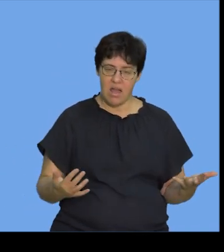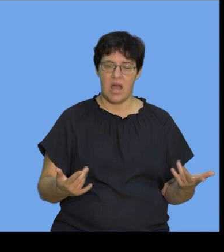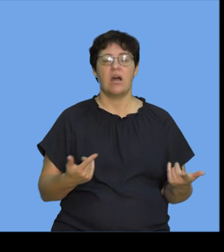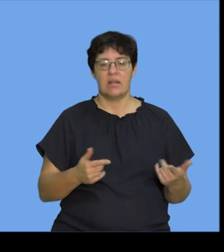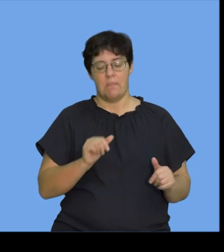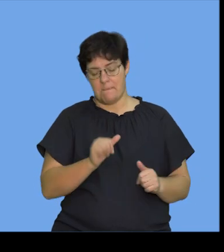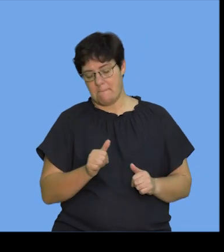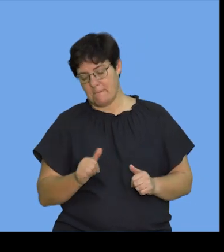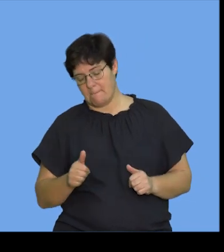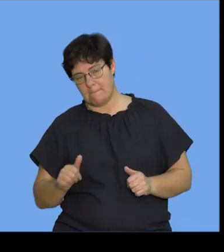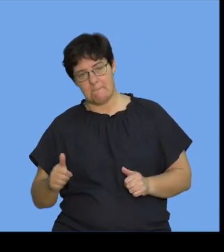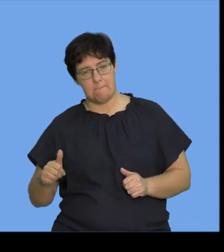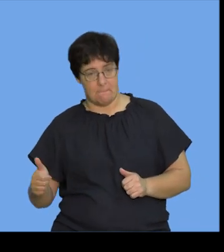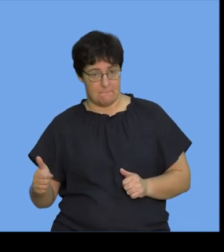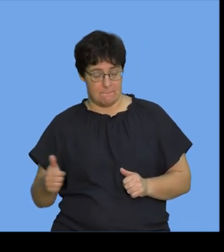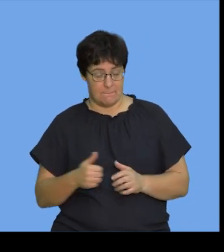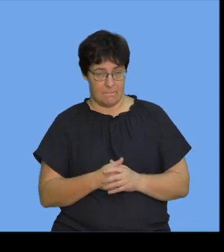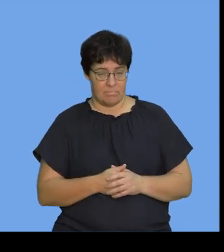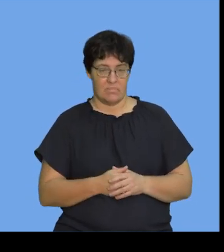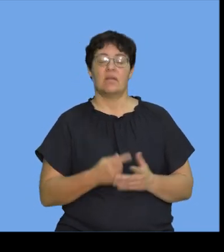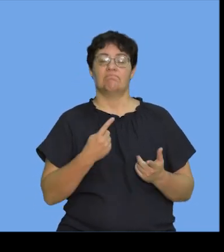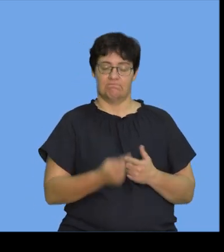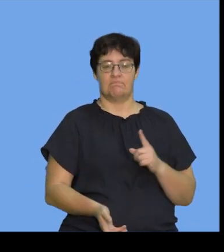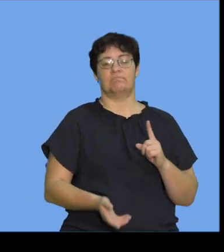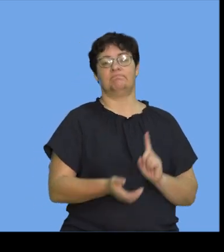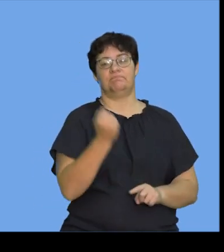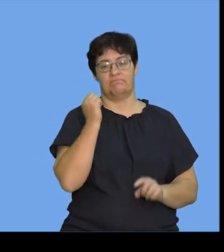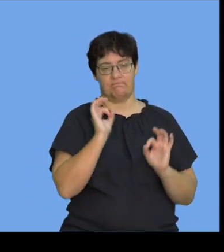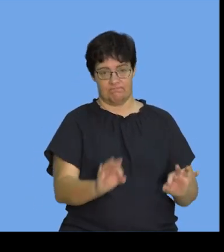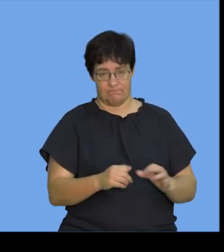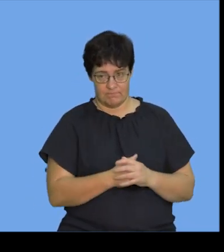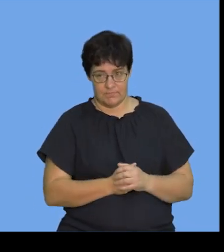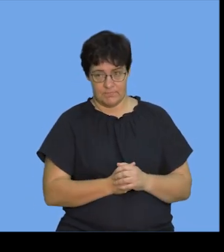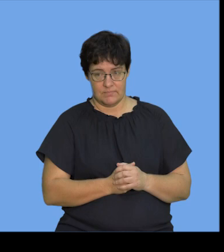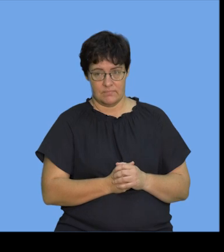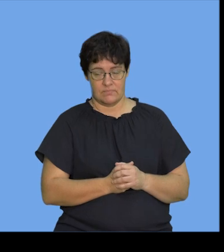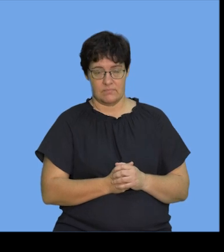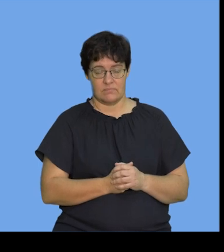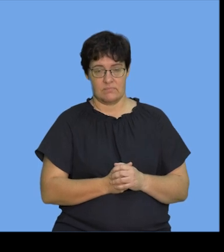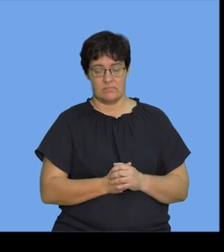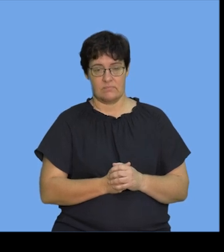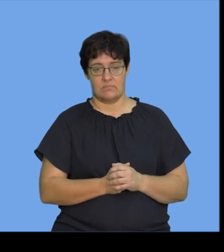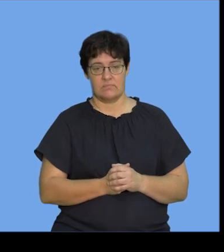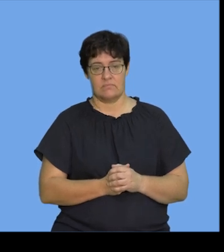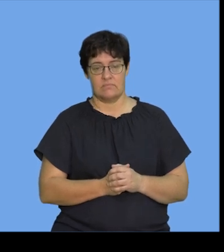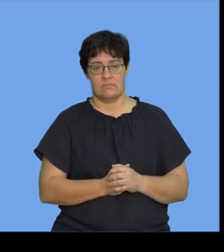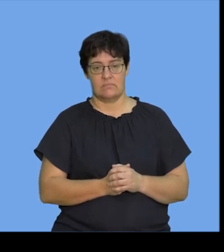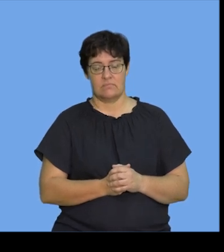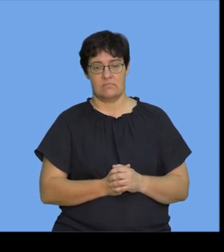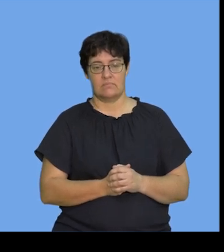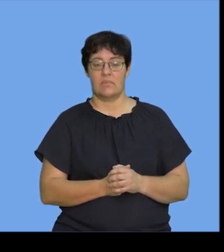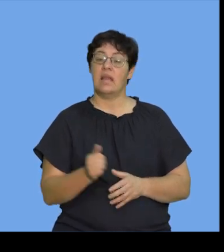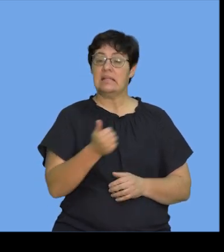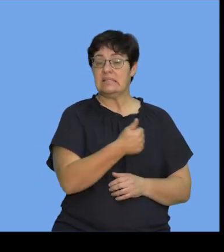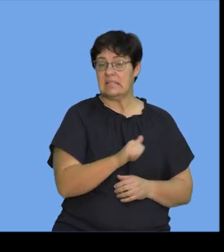it's consecutive terms, then you will get it correct. Now, we have a